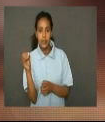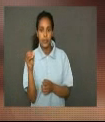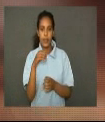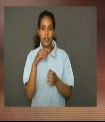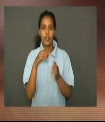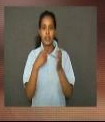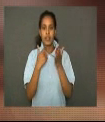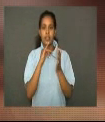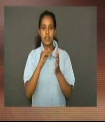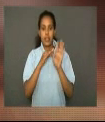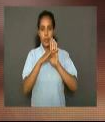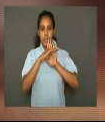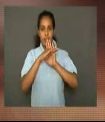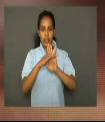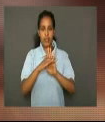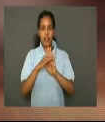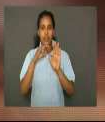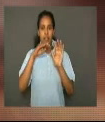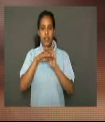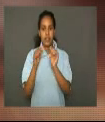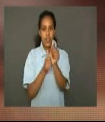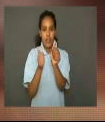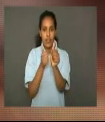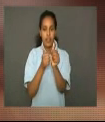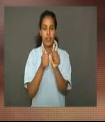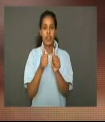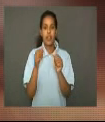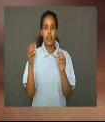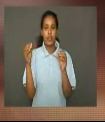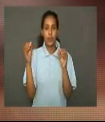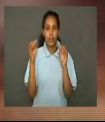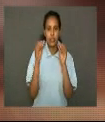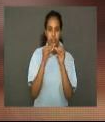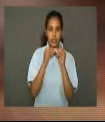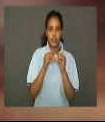is represented in the following equation.